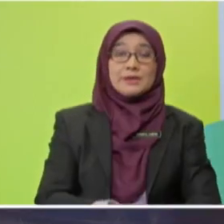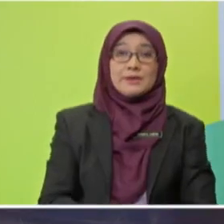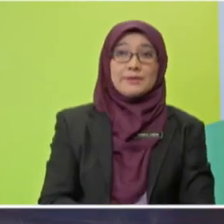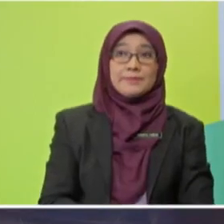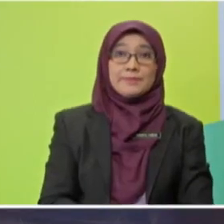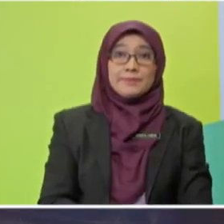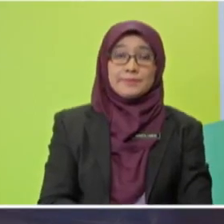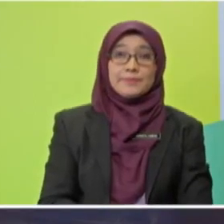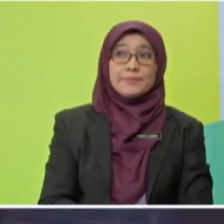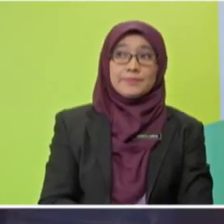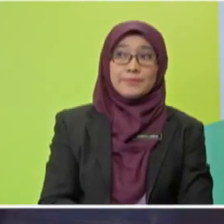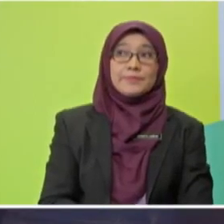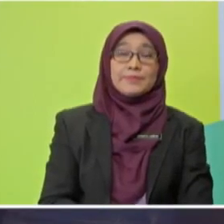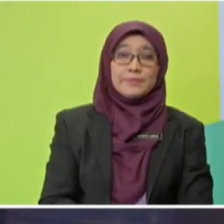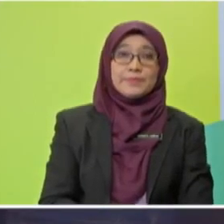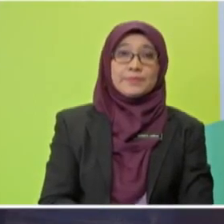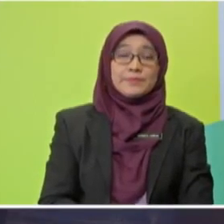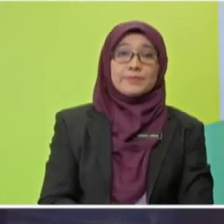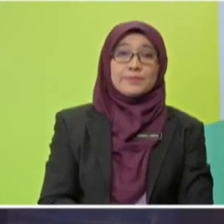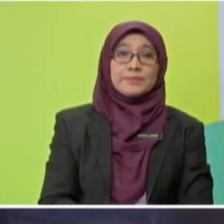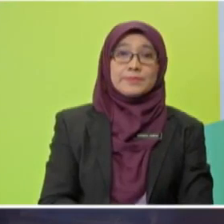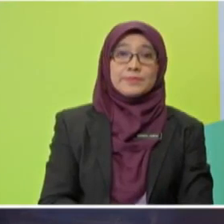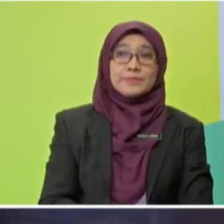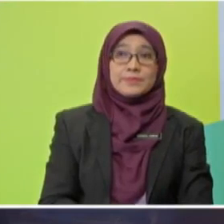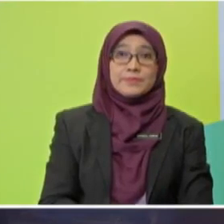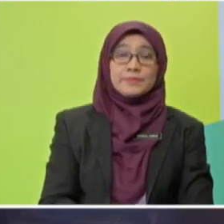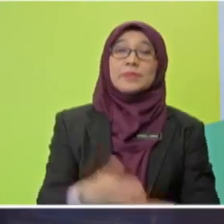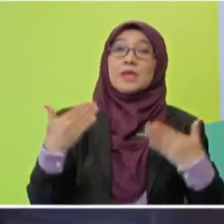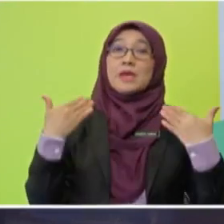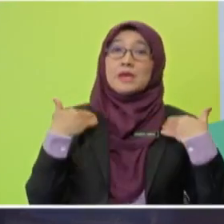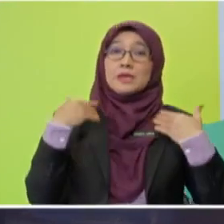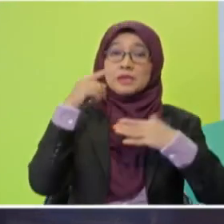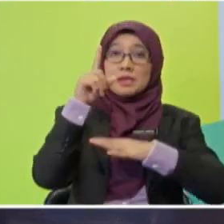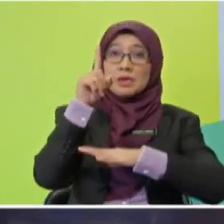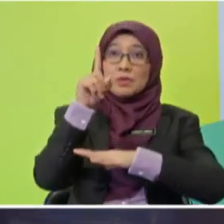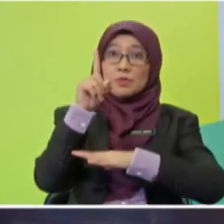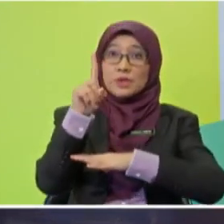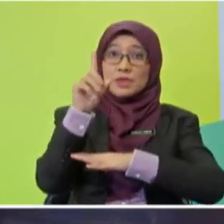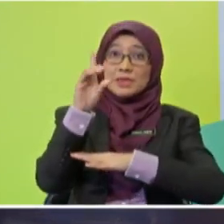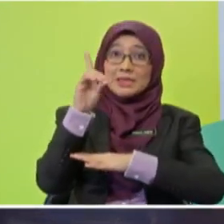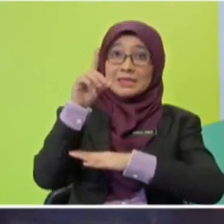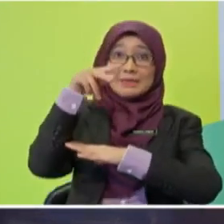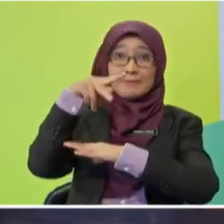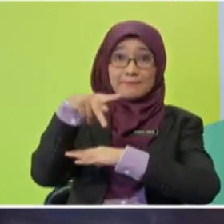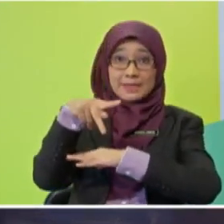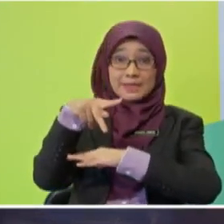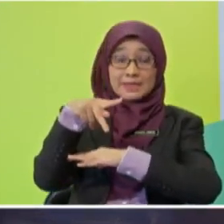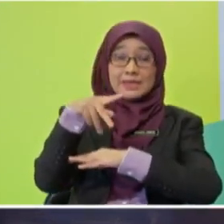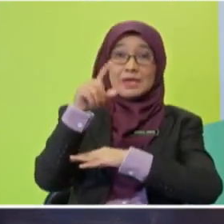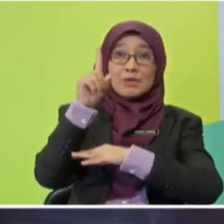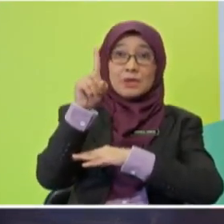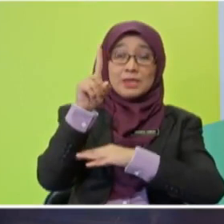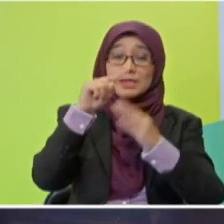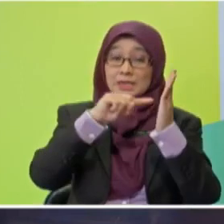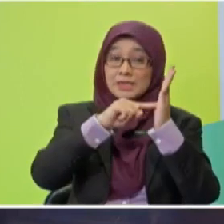18.2 multiplied by 6.4. I see 1 decimal place for each number. I have a feeling the